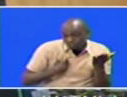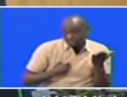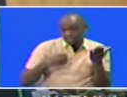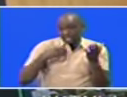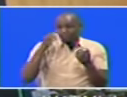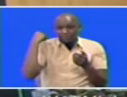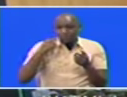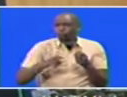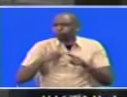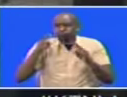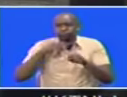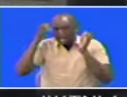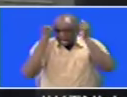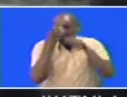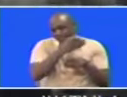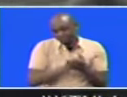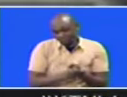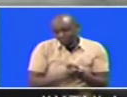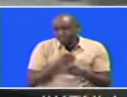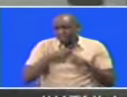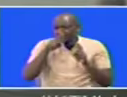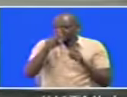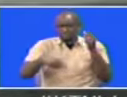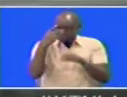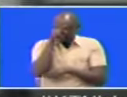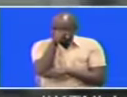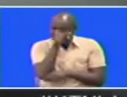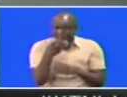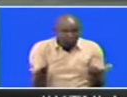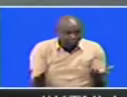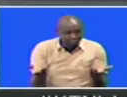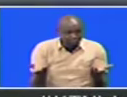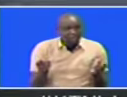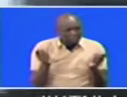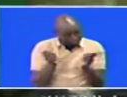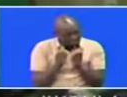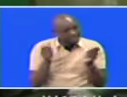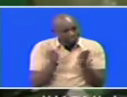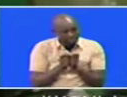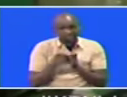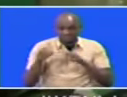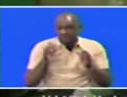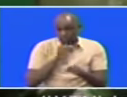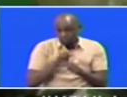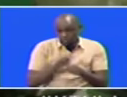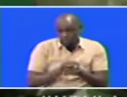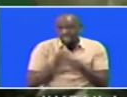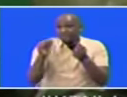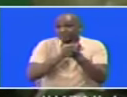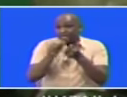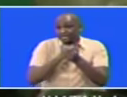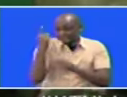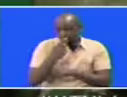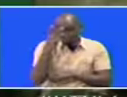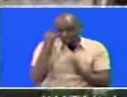Ade, and many other attacks. But those victories may have come at a painful cost. Friday, January the